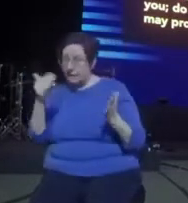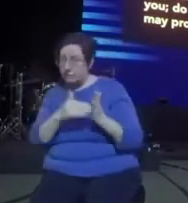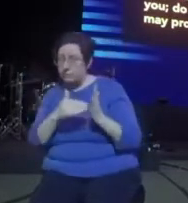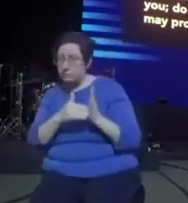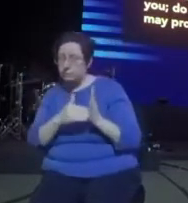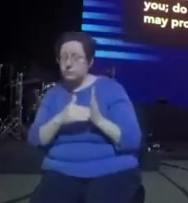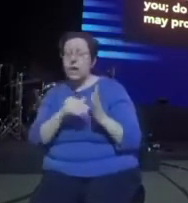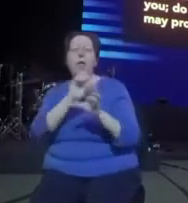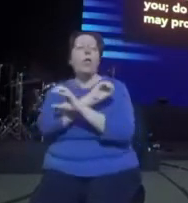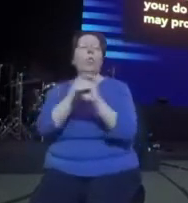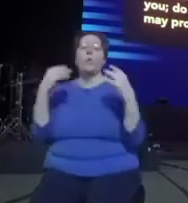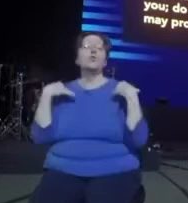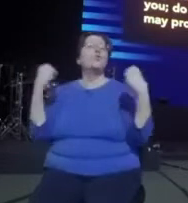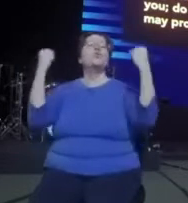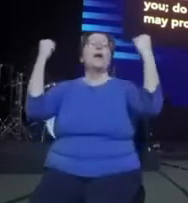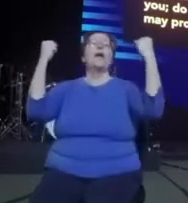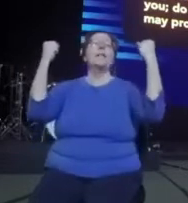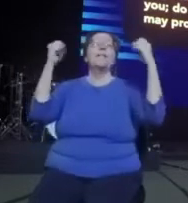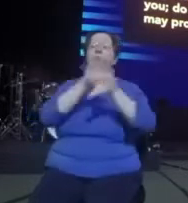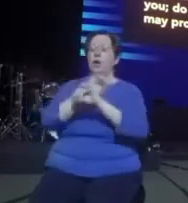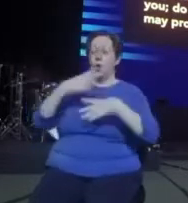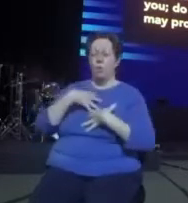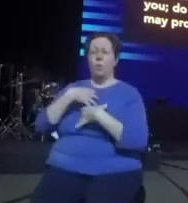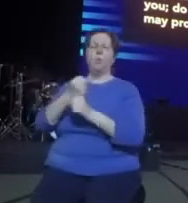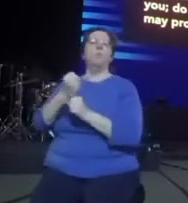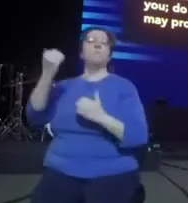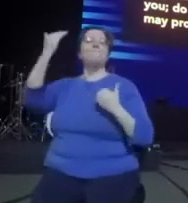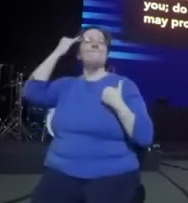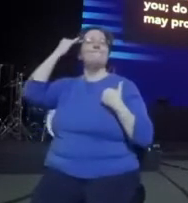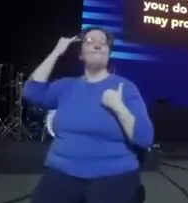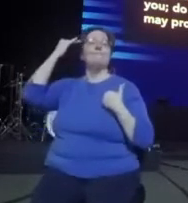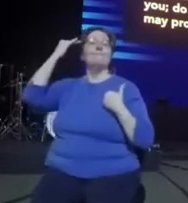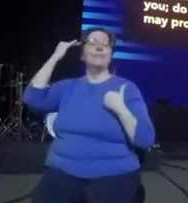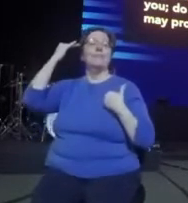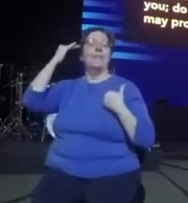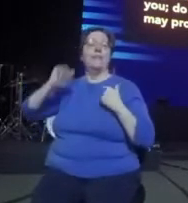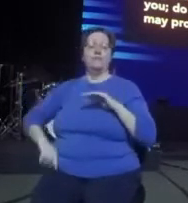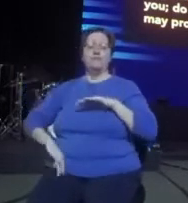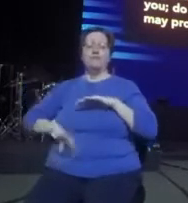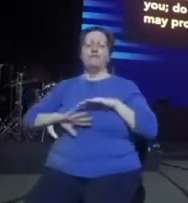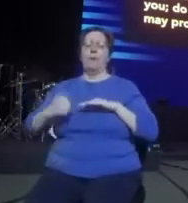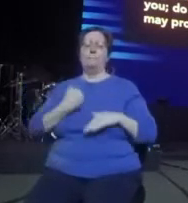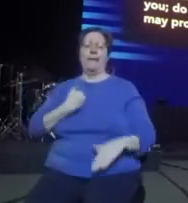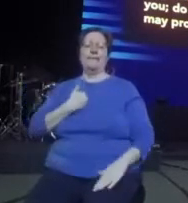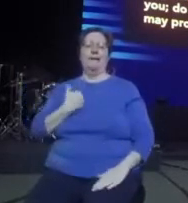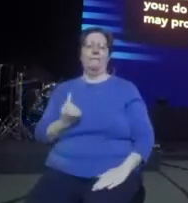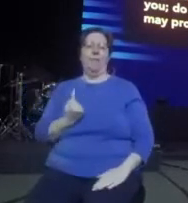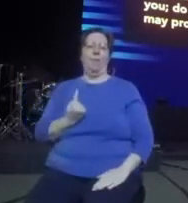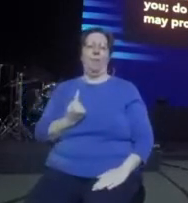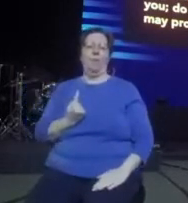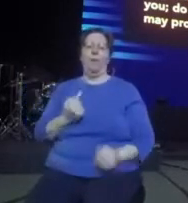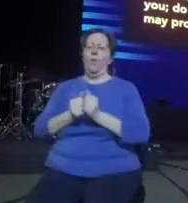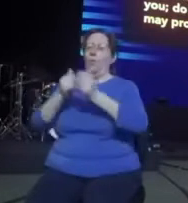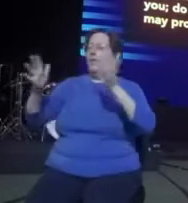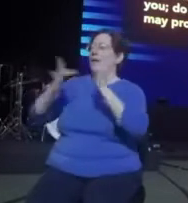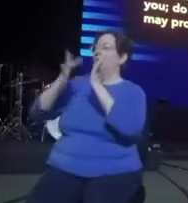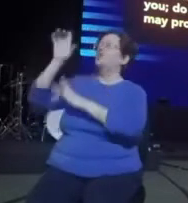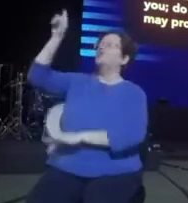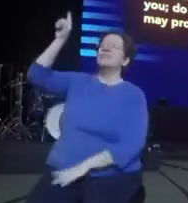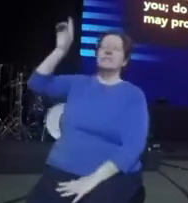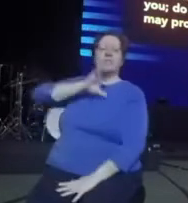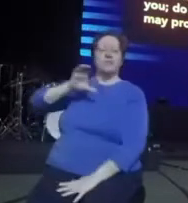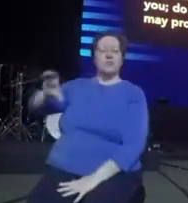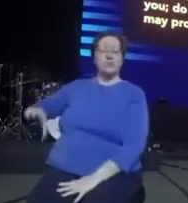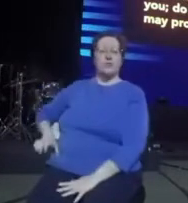no strength and there is no courage that you can muster up outside of Jesus Christ.